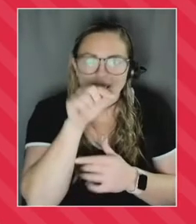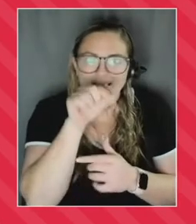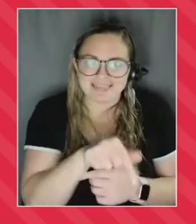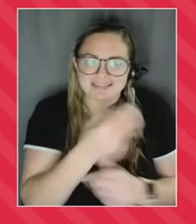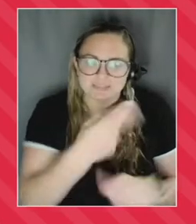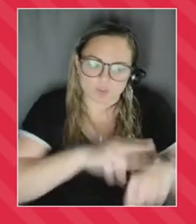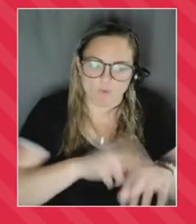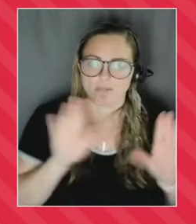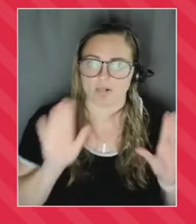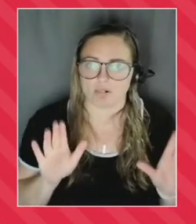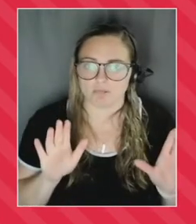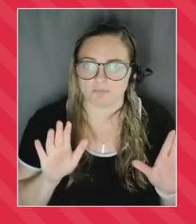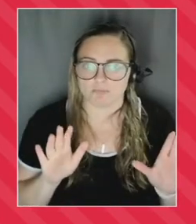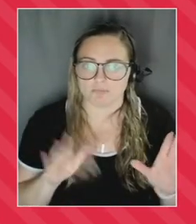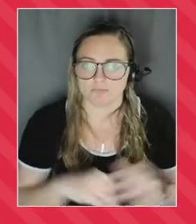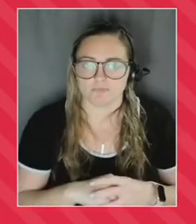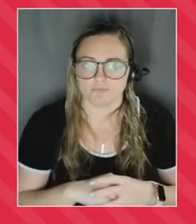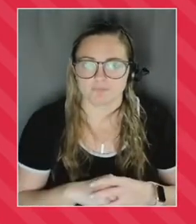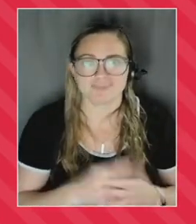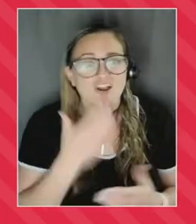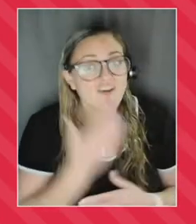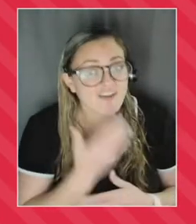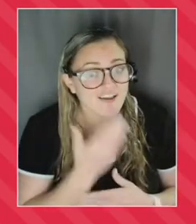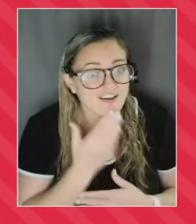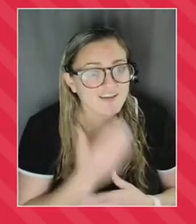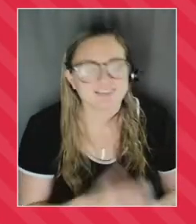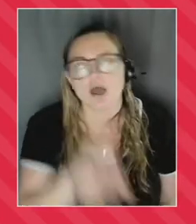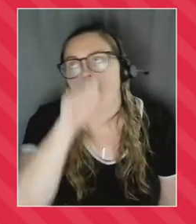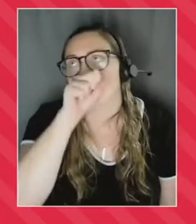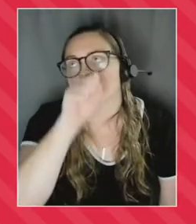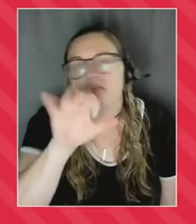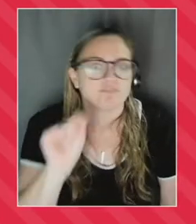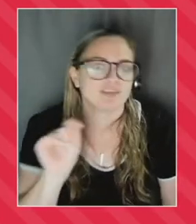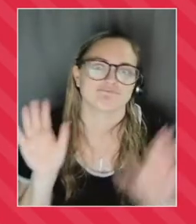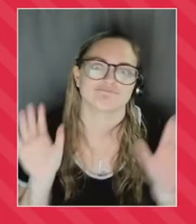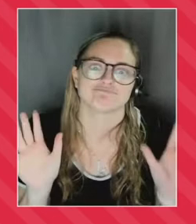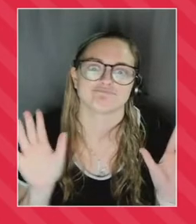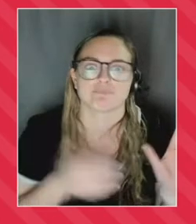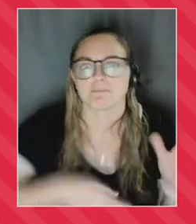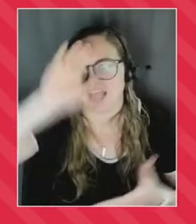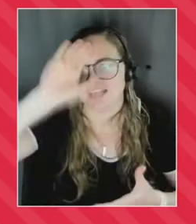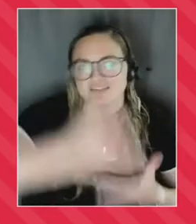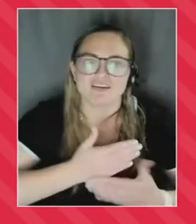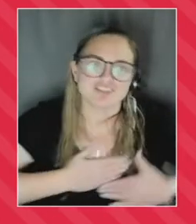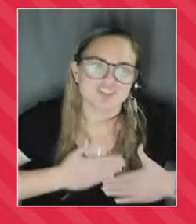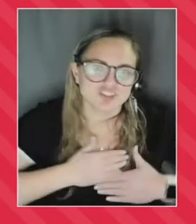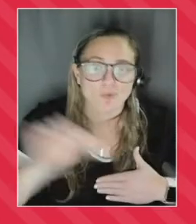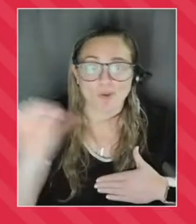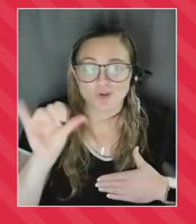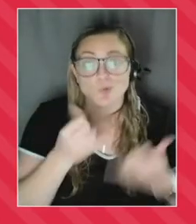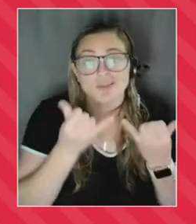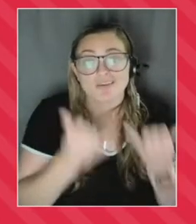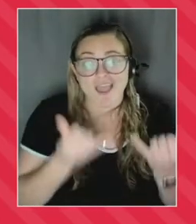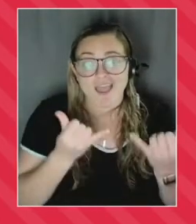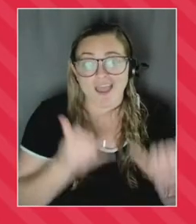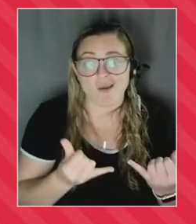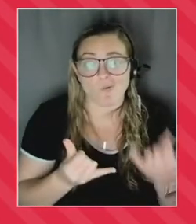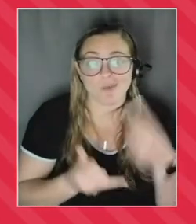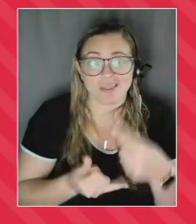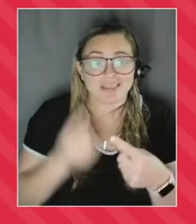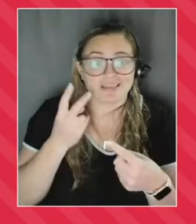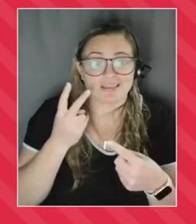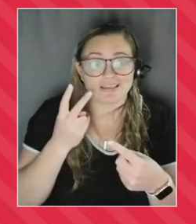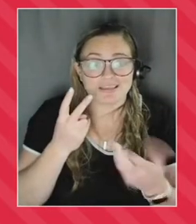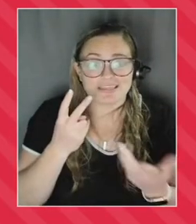normal. Very good. I loved it. My son enjoyed it too. Now he's seeing what I've